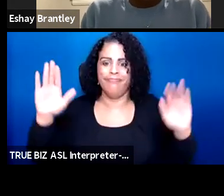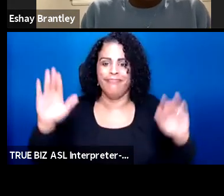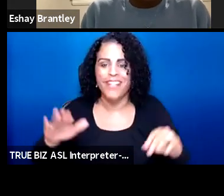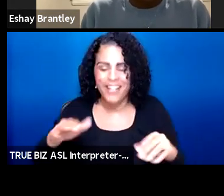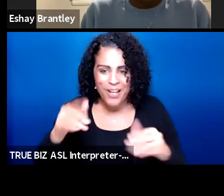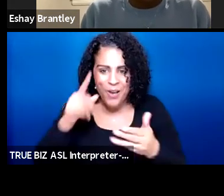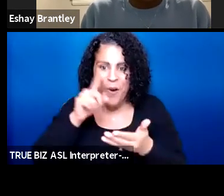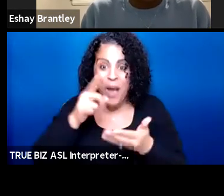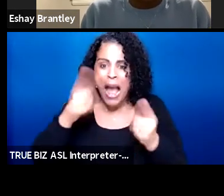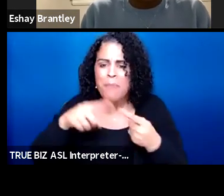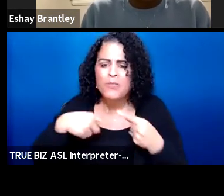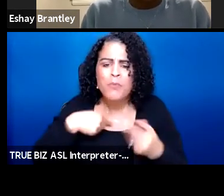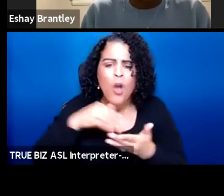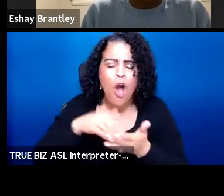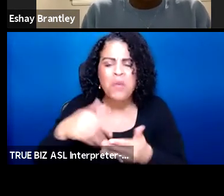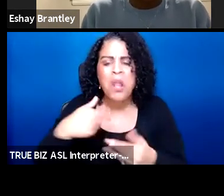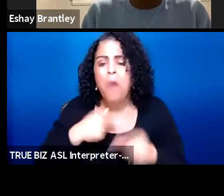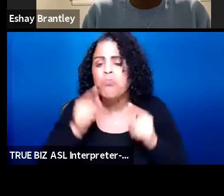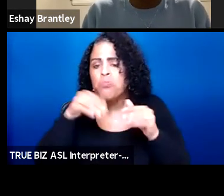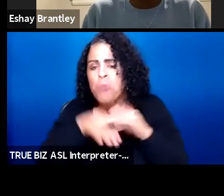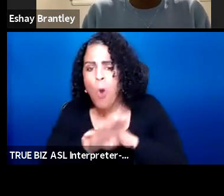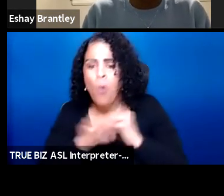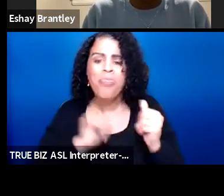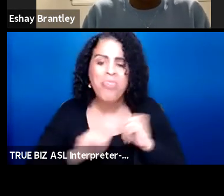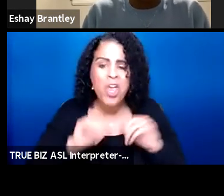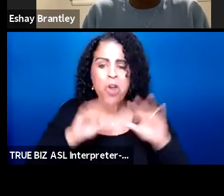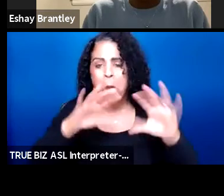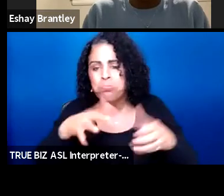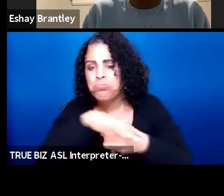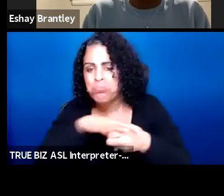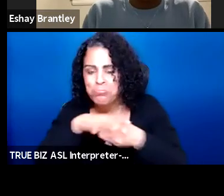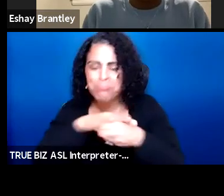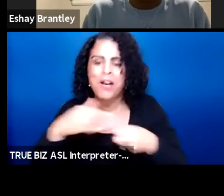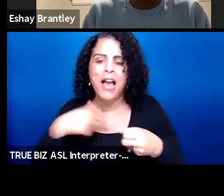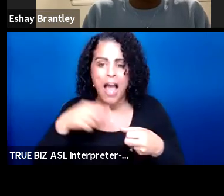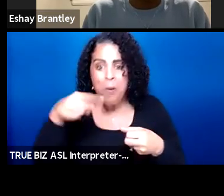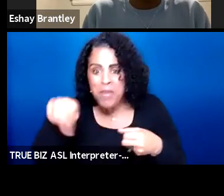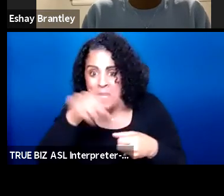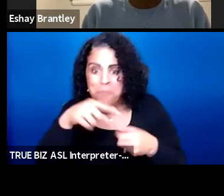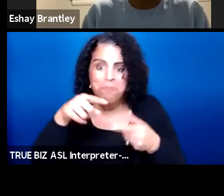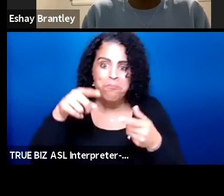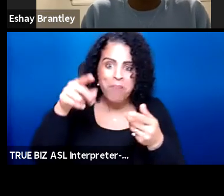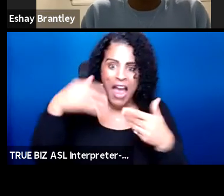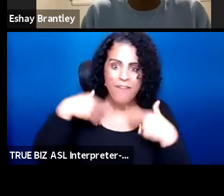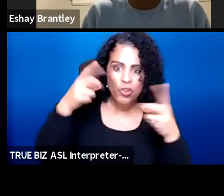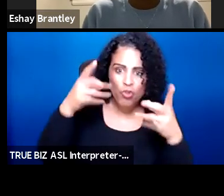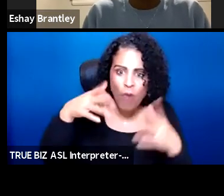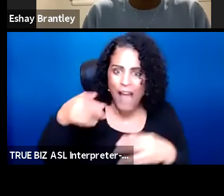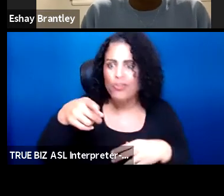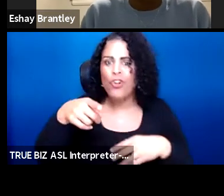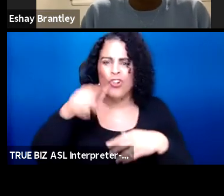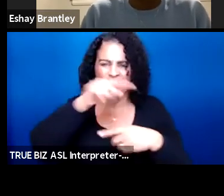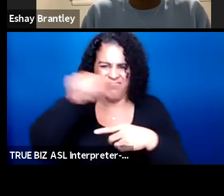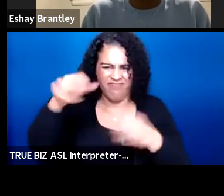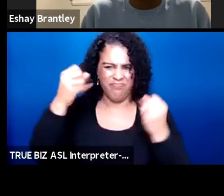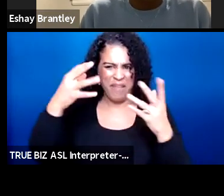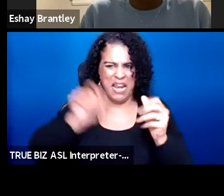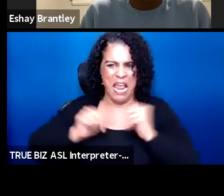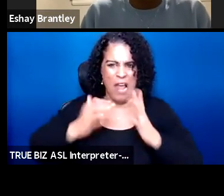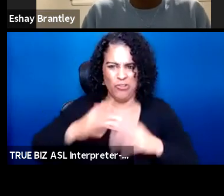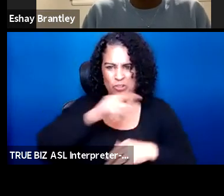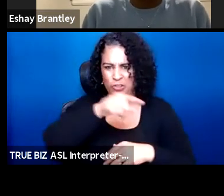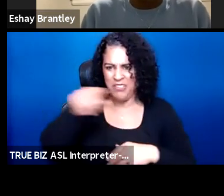that I would go into a theater space and I would be around a lot of, like, established directors or, like, actors and all these people. And they